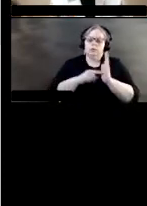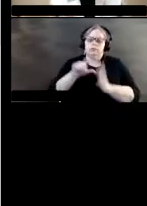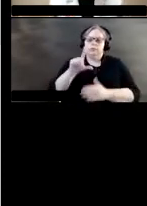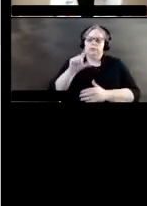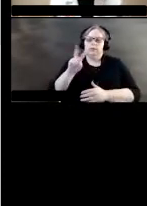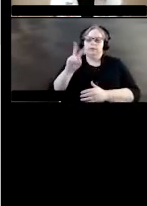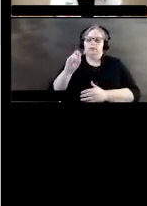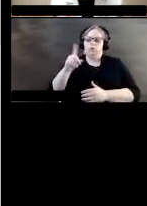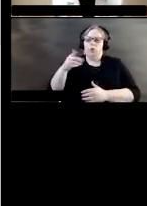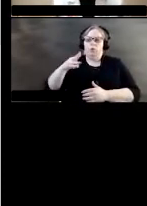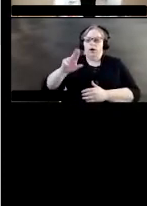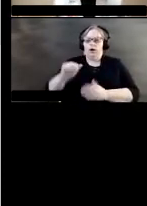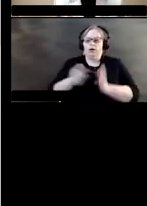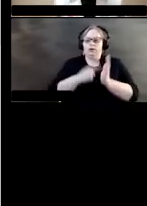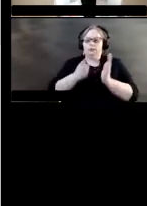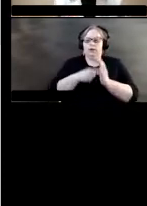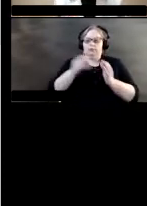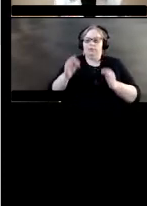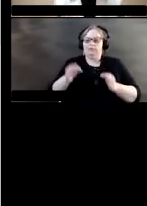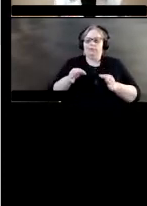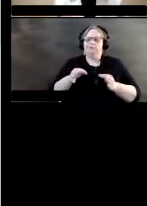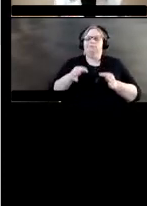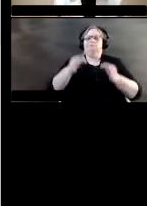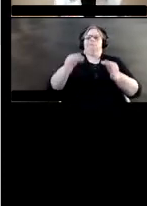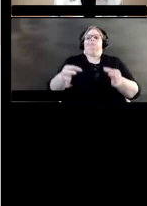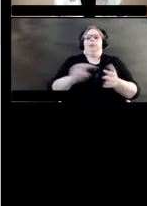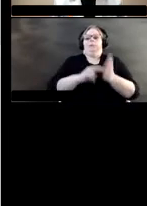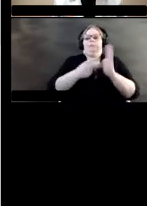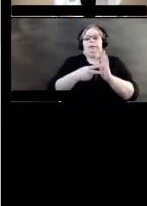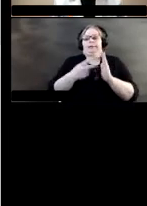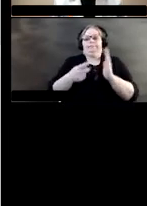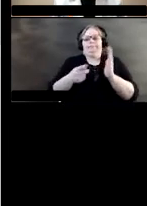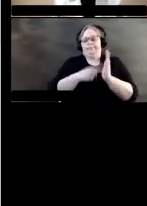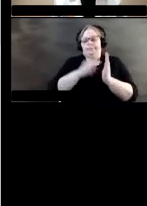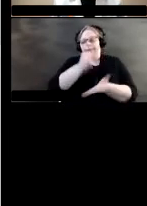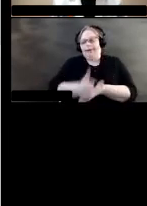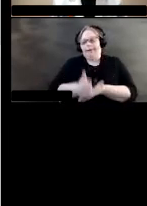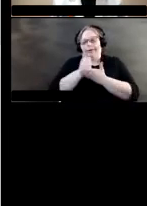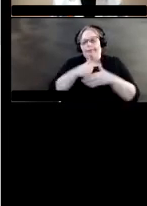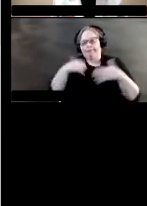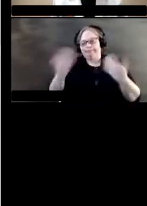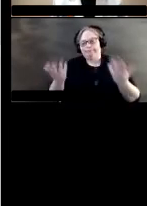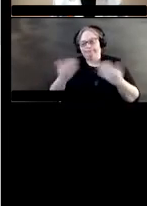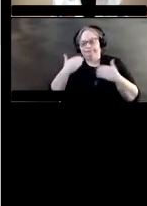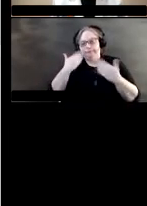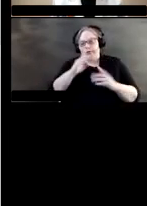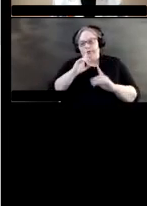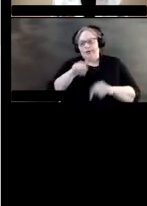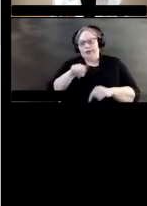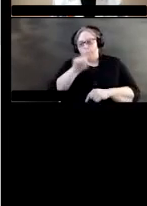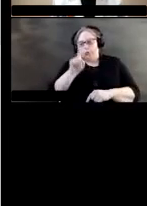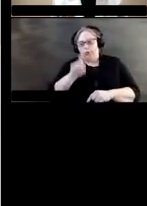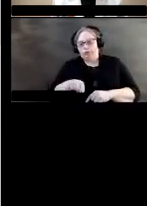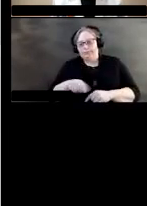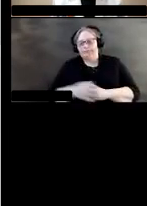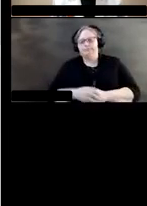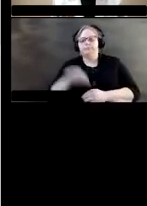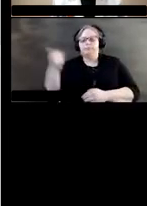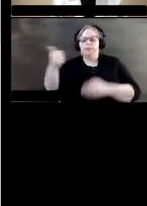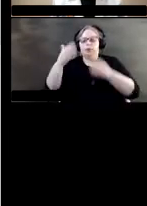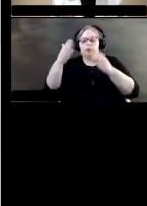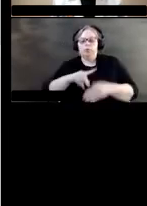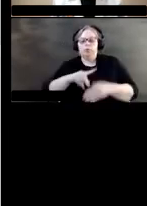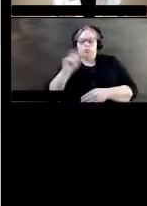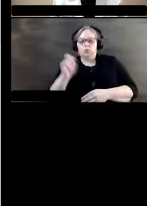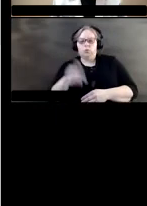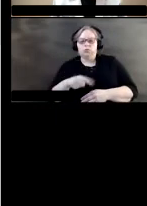do anything for it. So I hope that answers some of your question. And then somebody else had a question